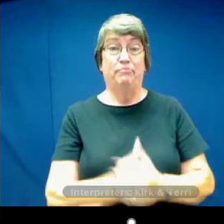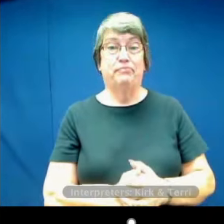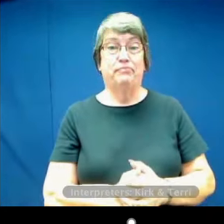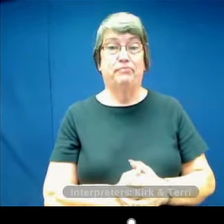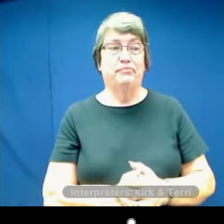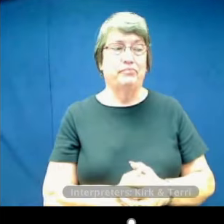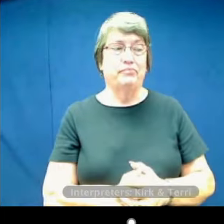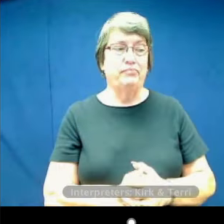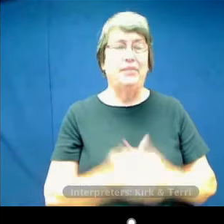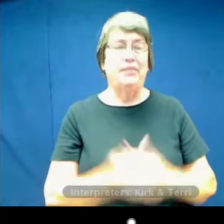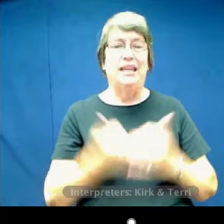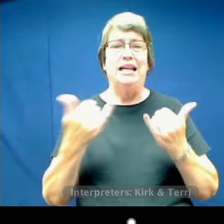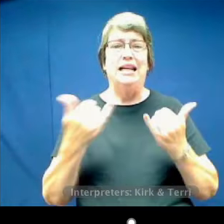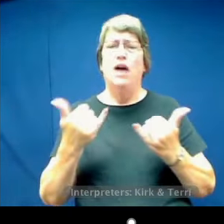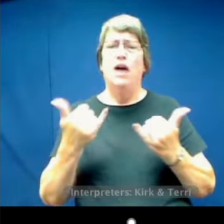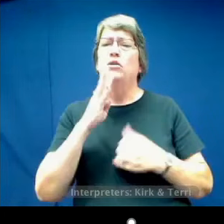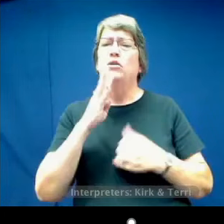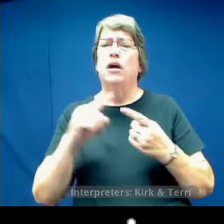Custody.